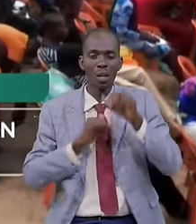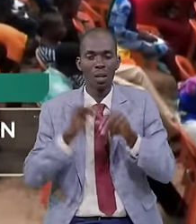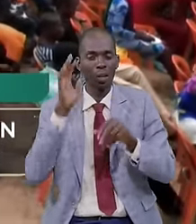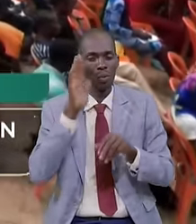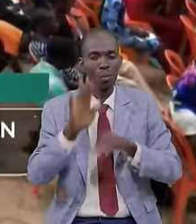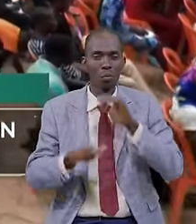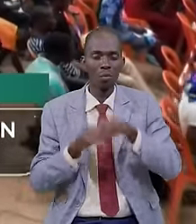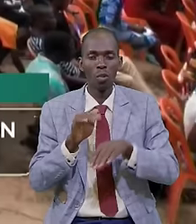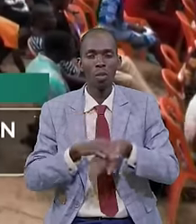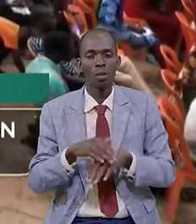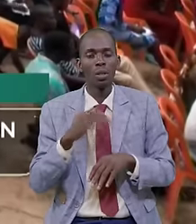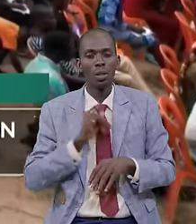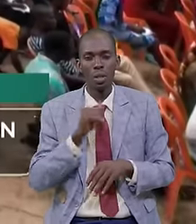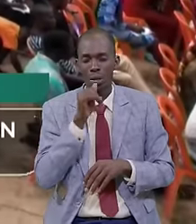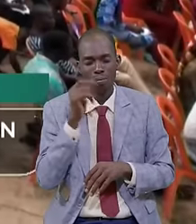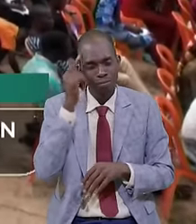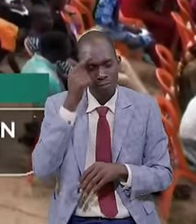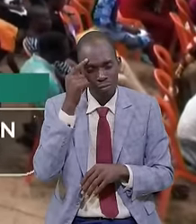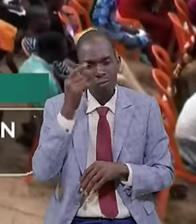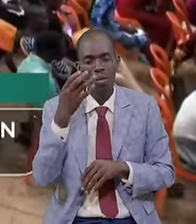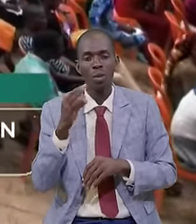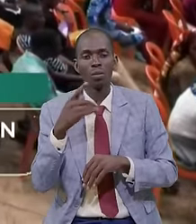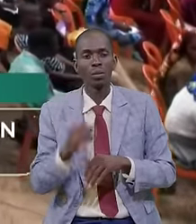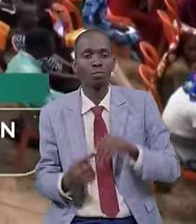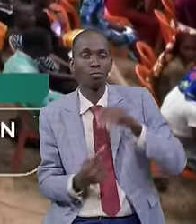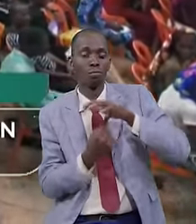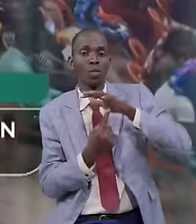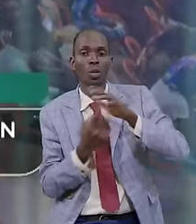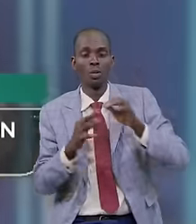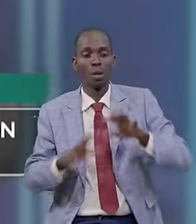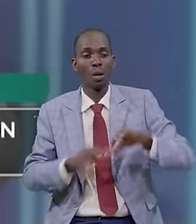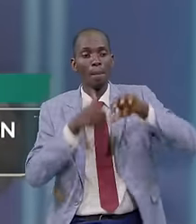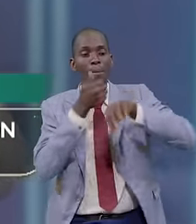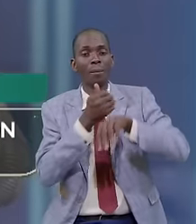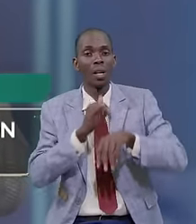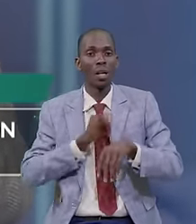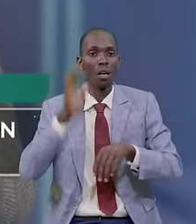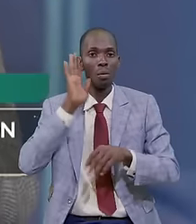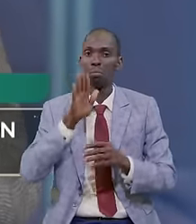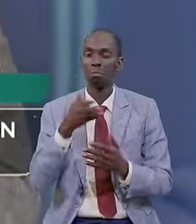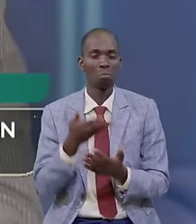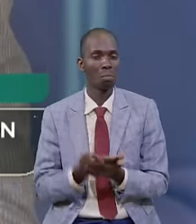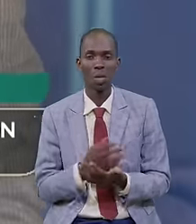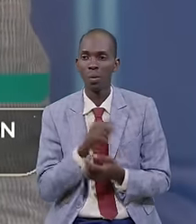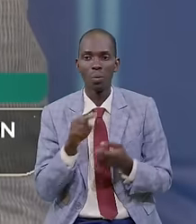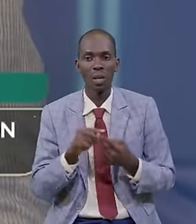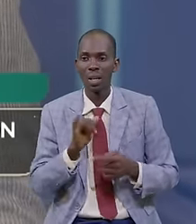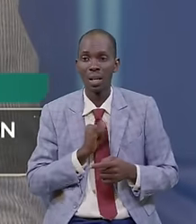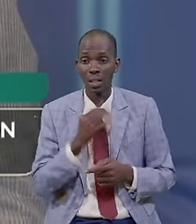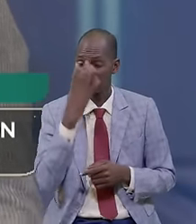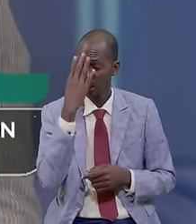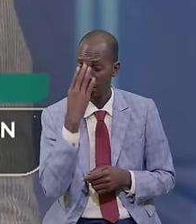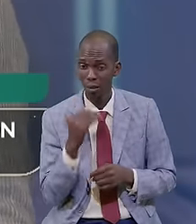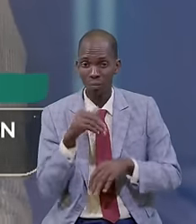place, the peak of the mountain I will get to. And when I sleep at night, what things I've